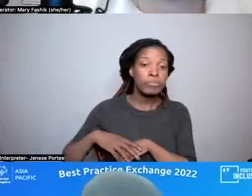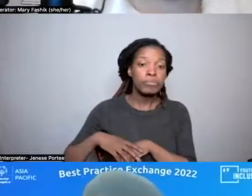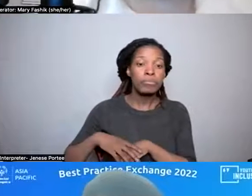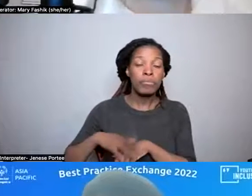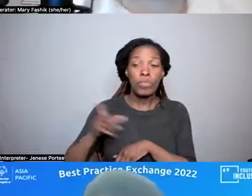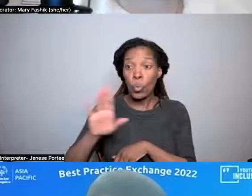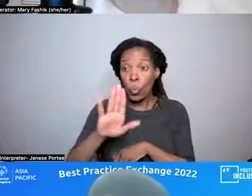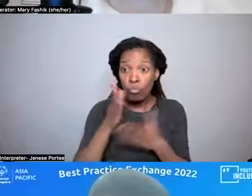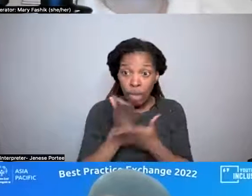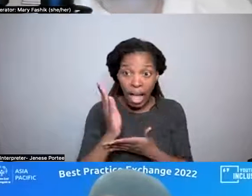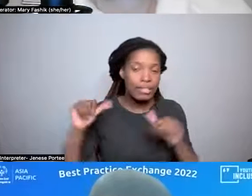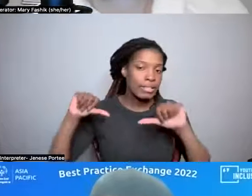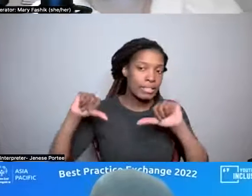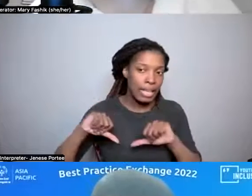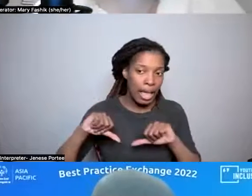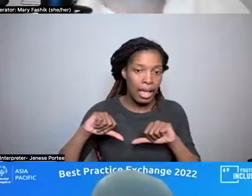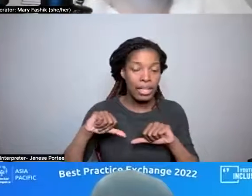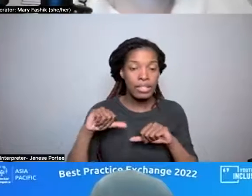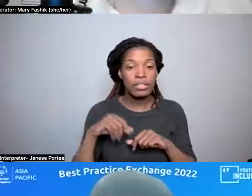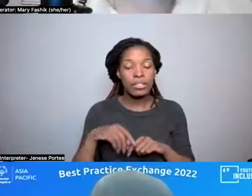rights, inheritance,